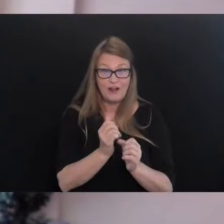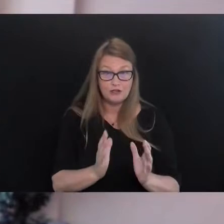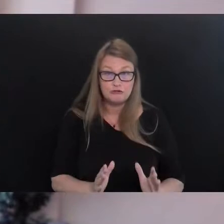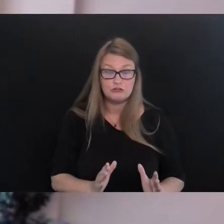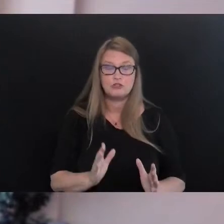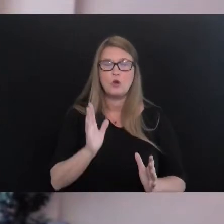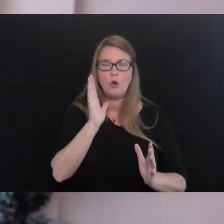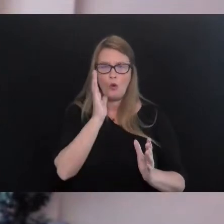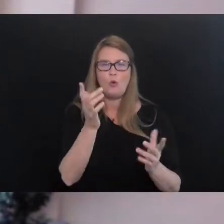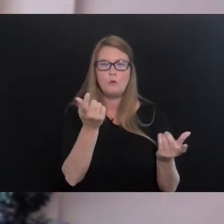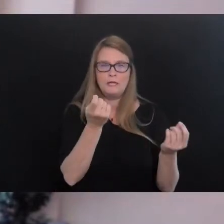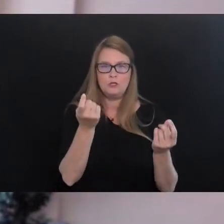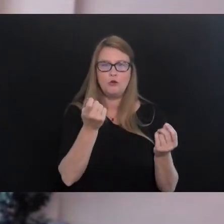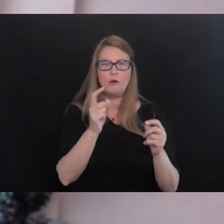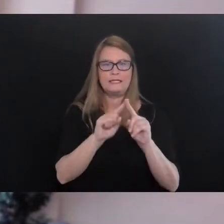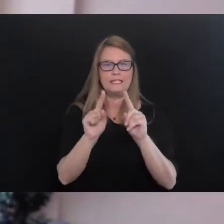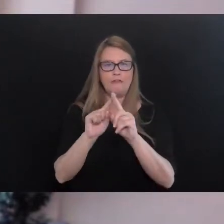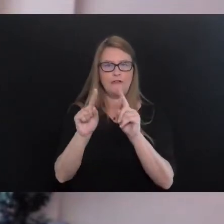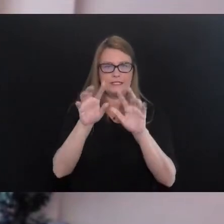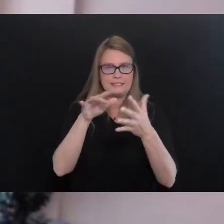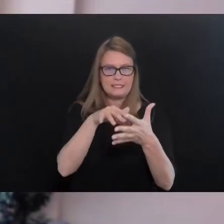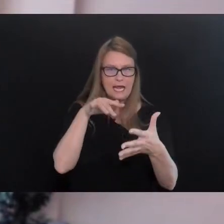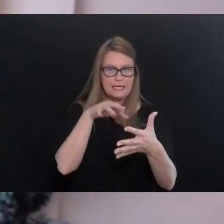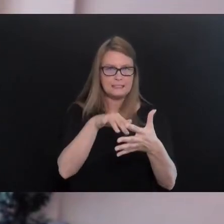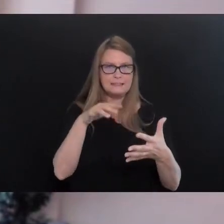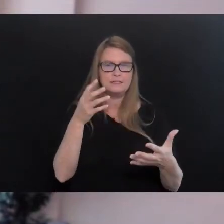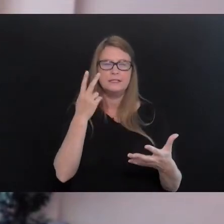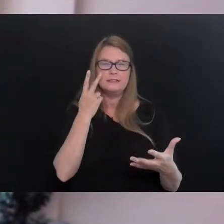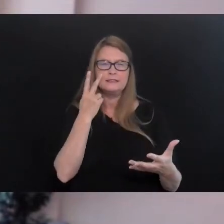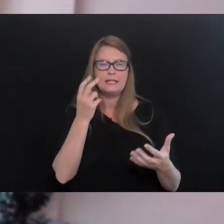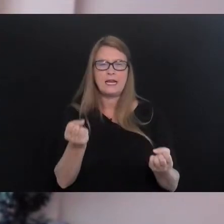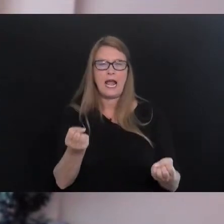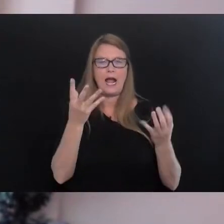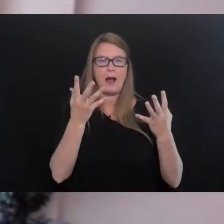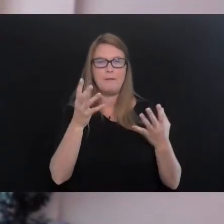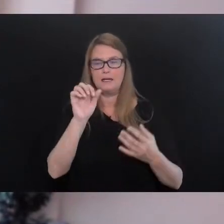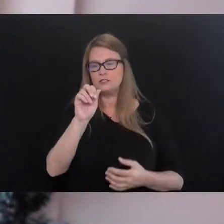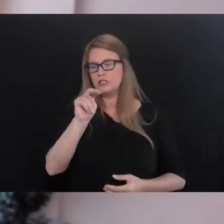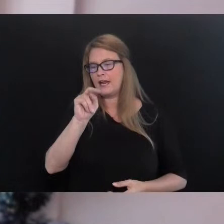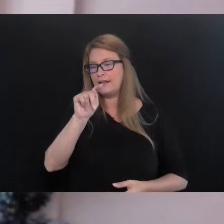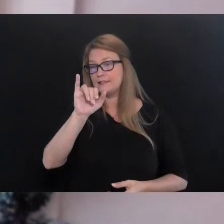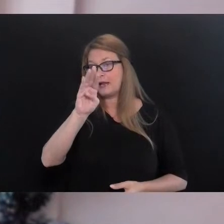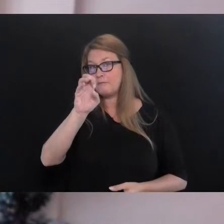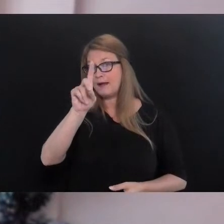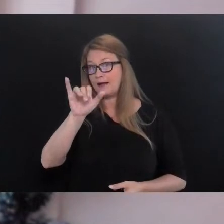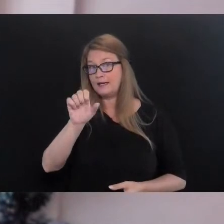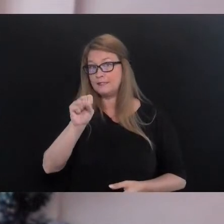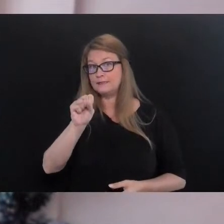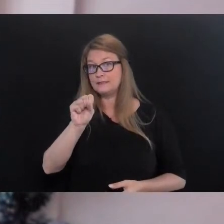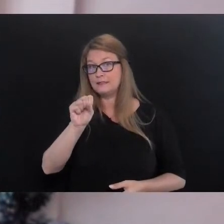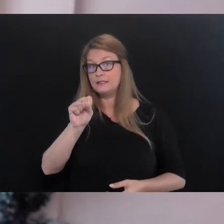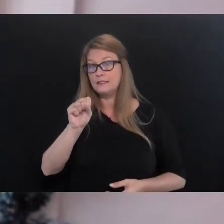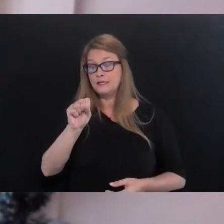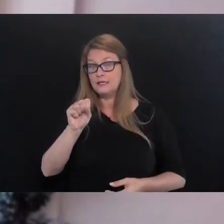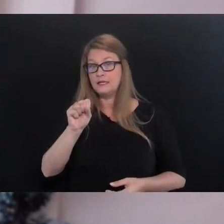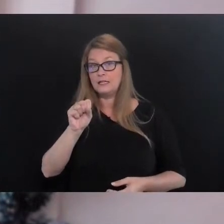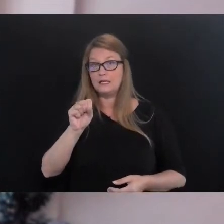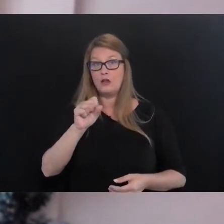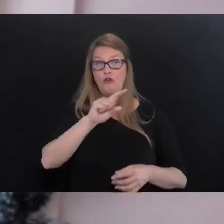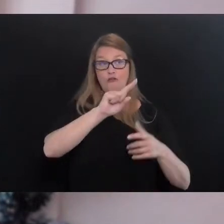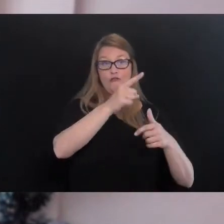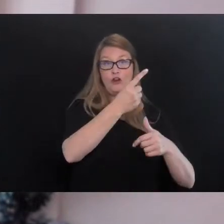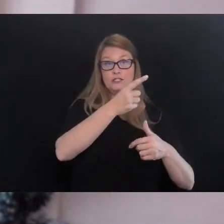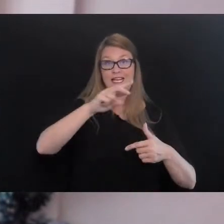be doing studies to look at how much of the antibodies that are produced by both the primary and